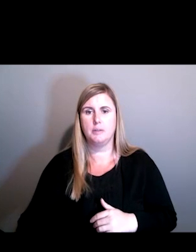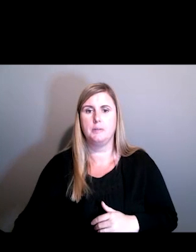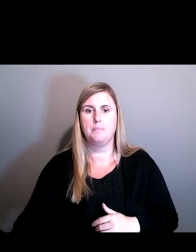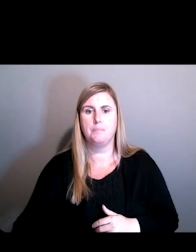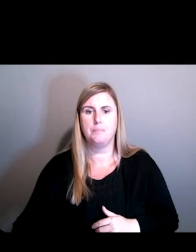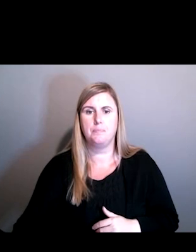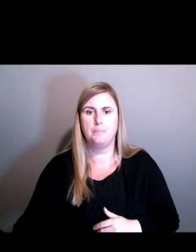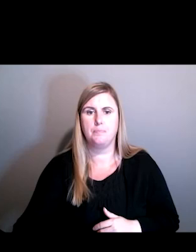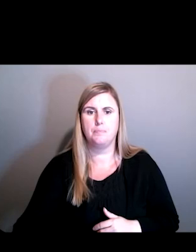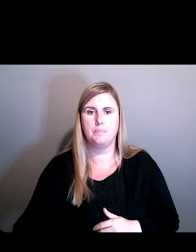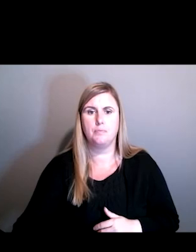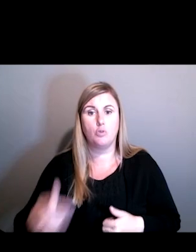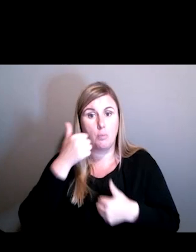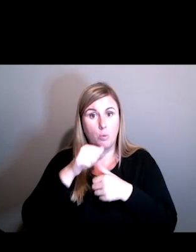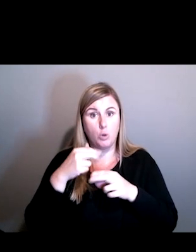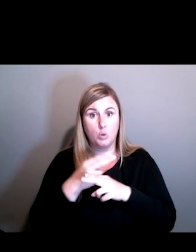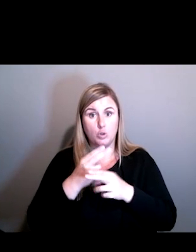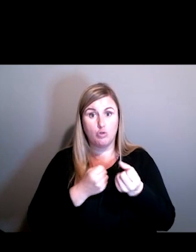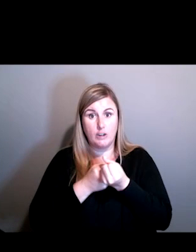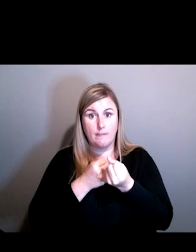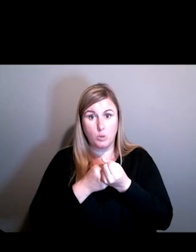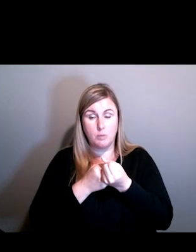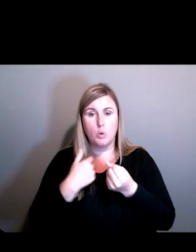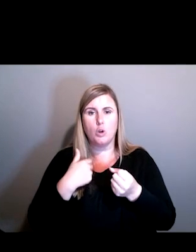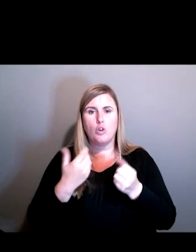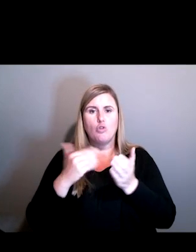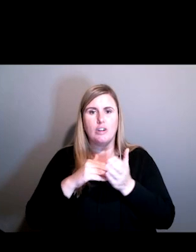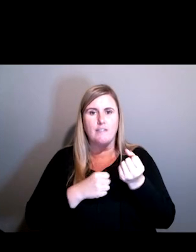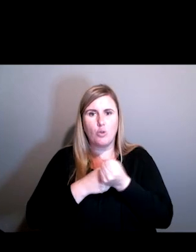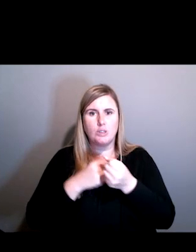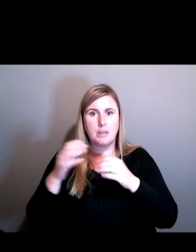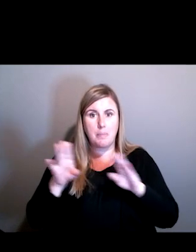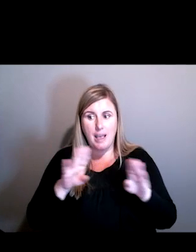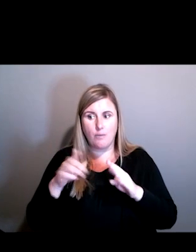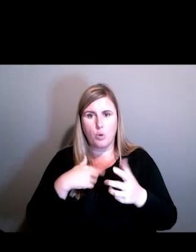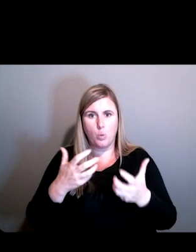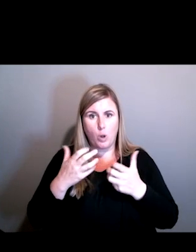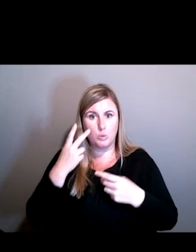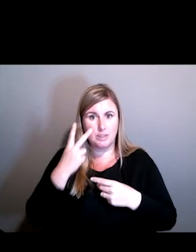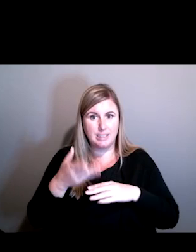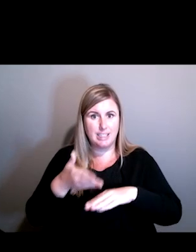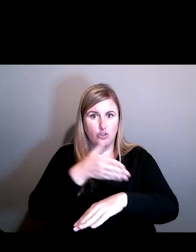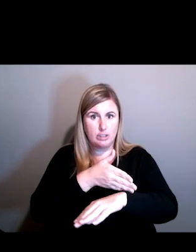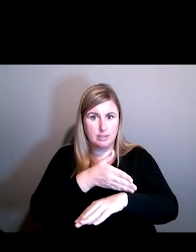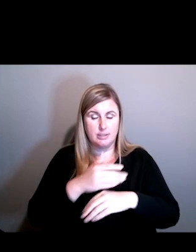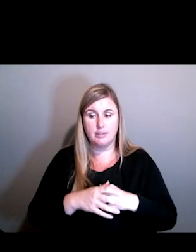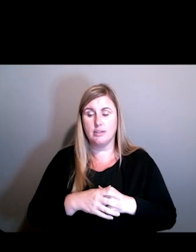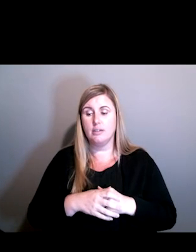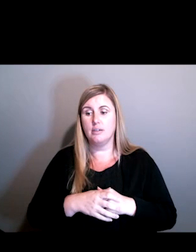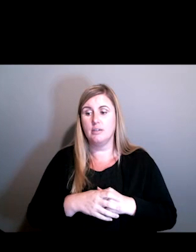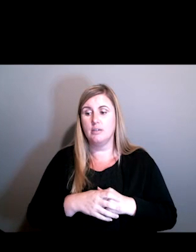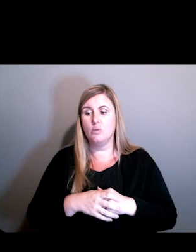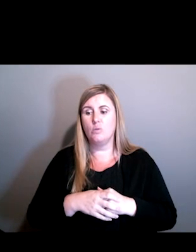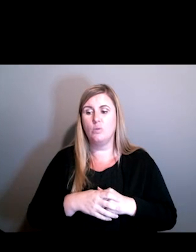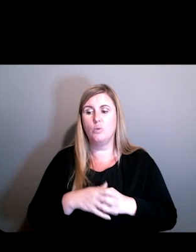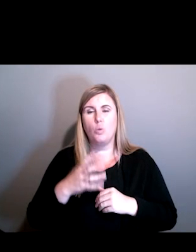So remember, when we are using reinforcement, we are reinforcing the behavior we want to see increase. And